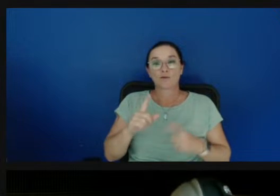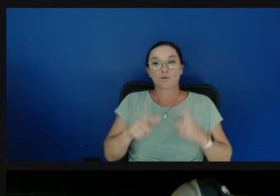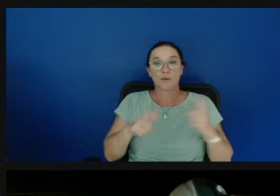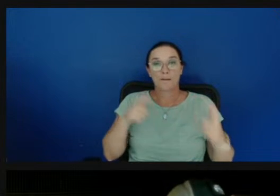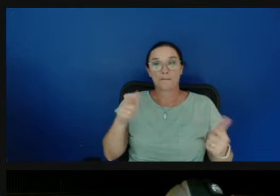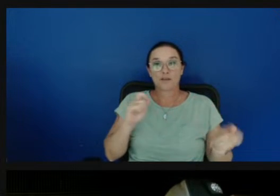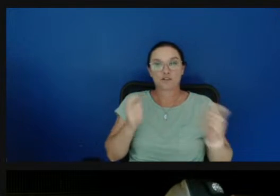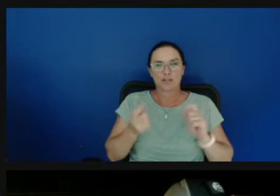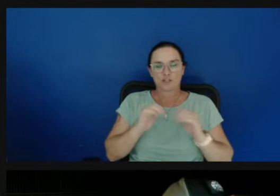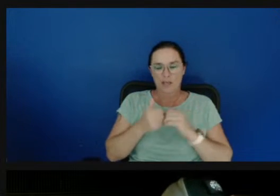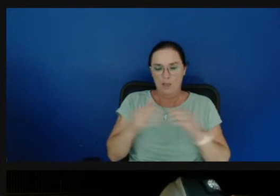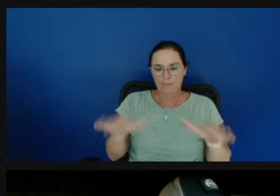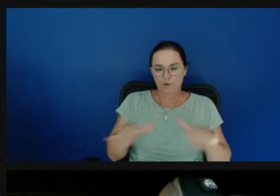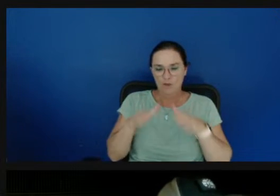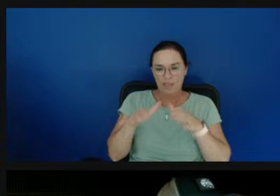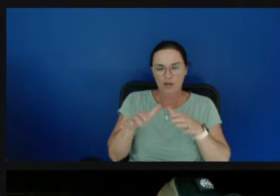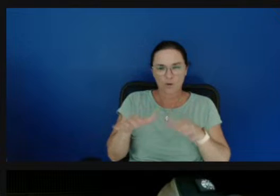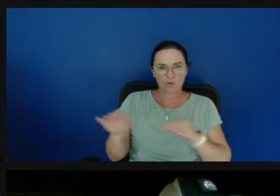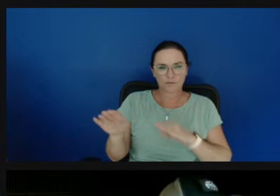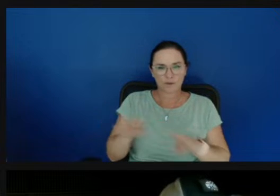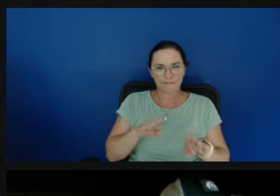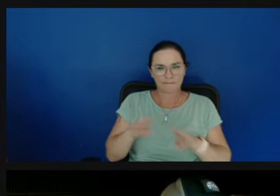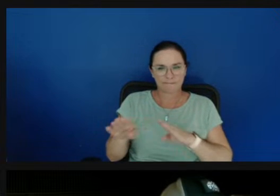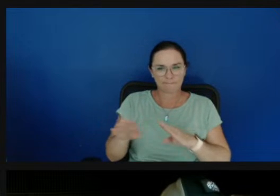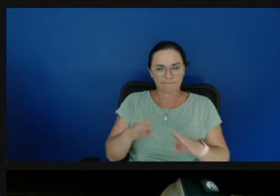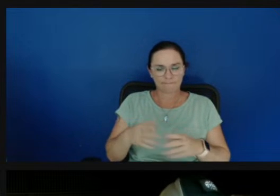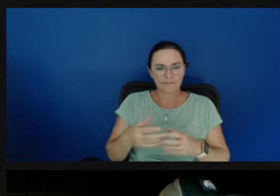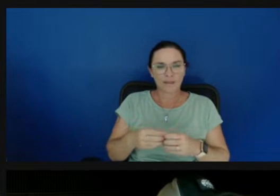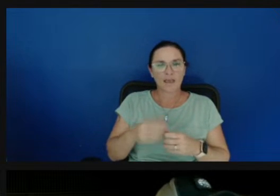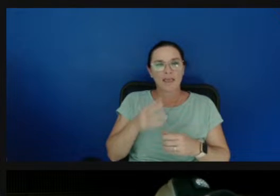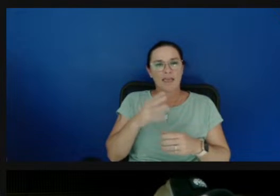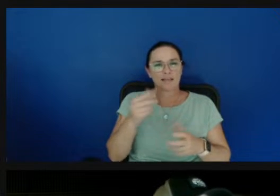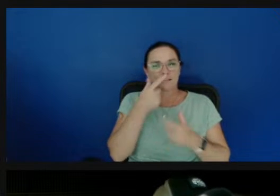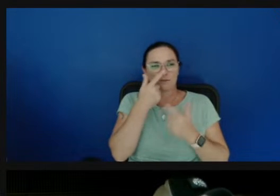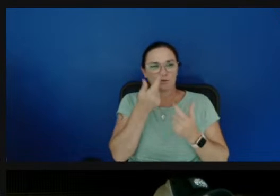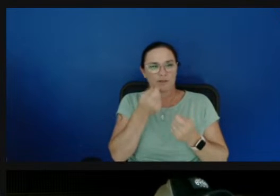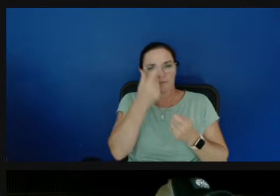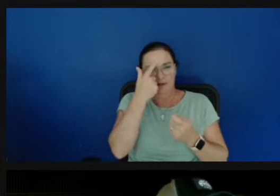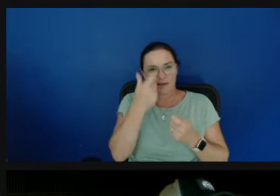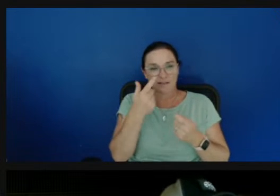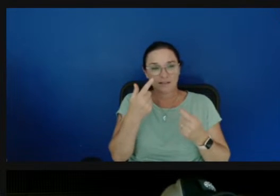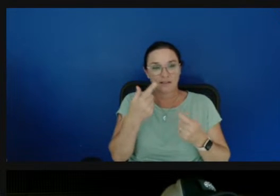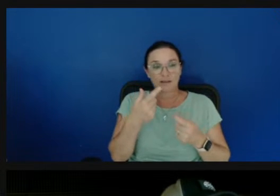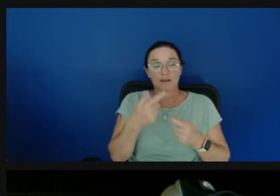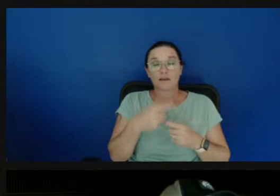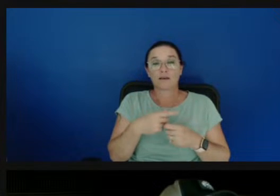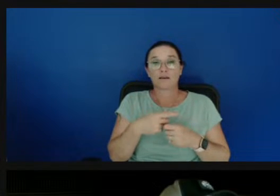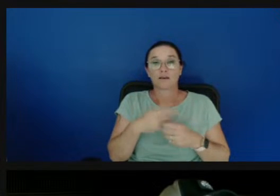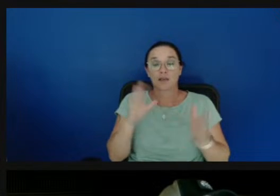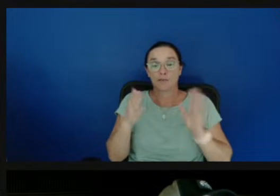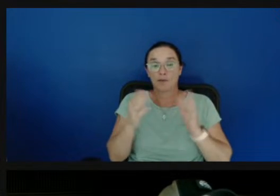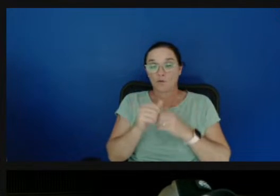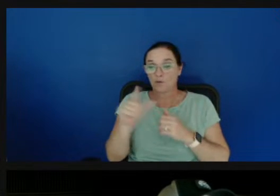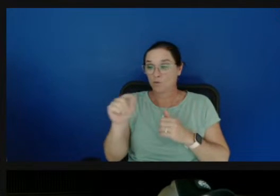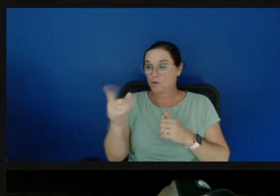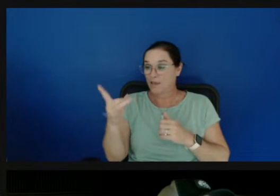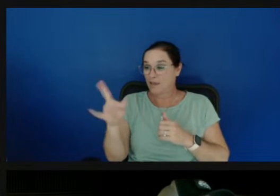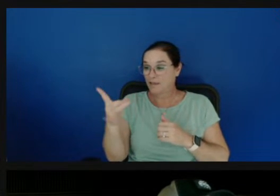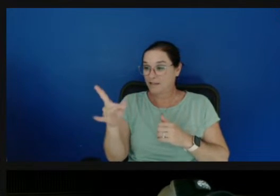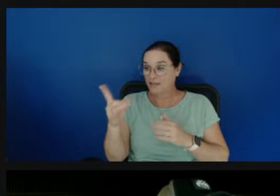was behaving. And that's really interesting because that's another big difference from 2018 is we saw after 2018, after a big